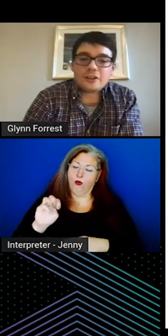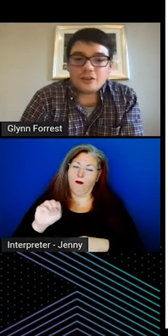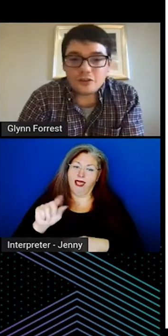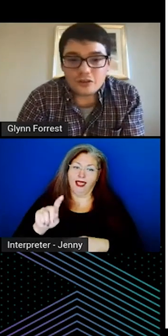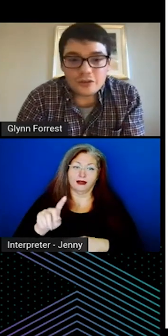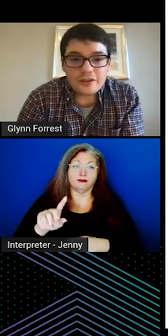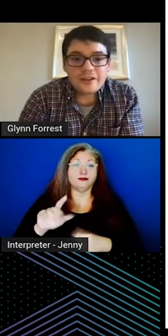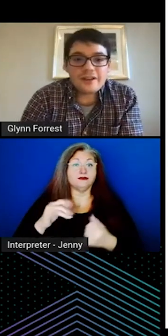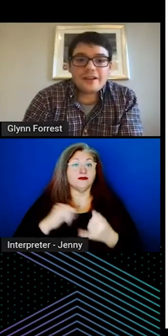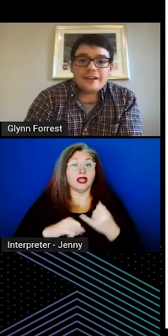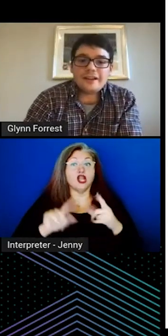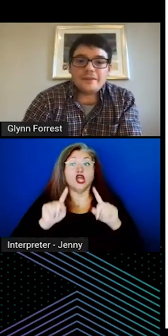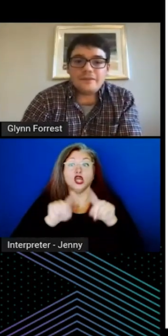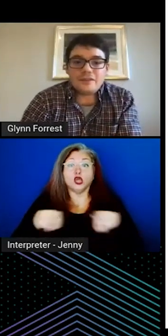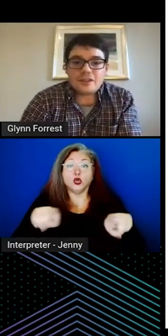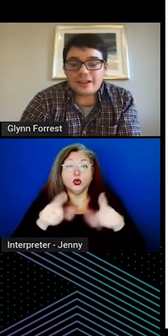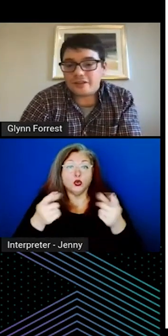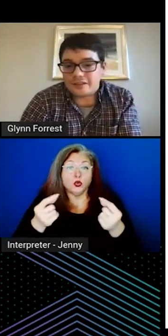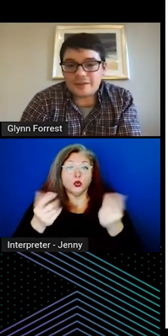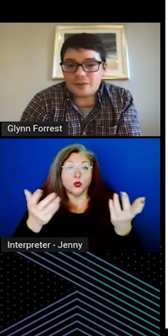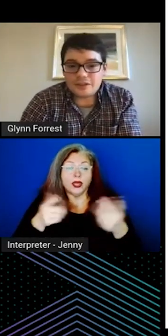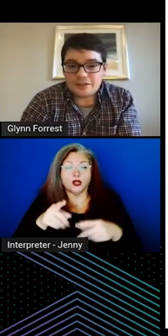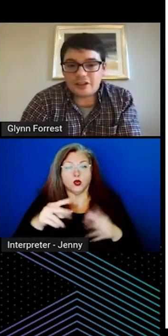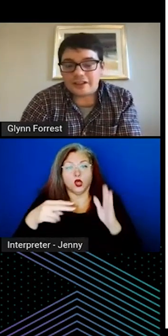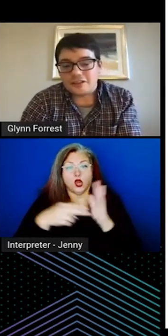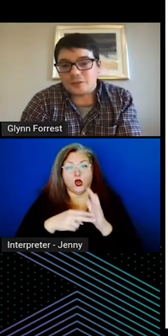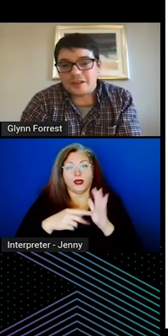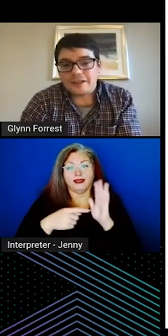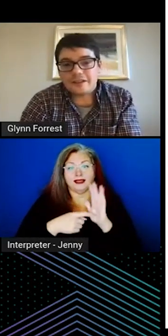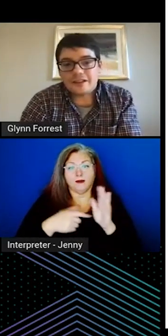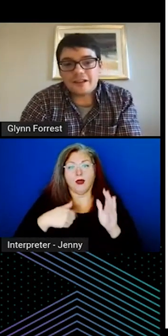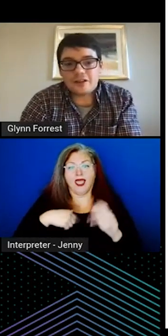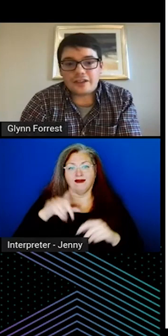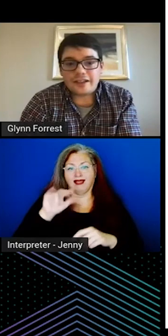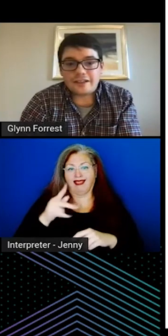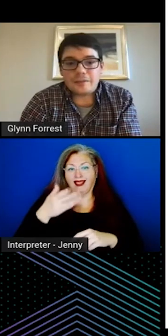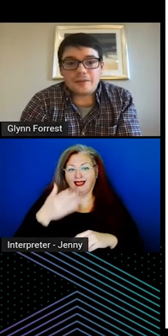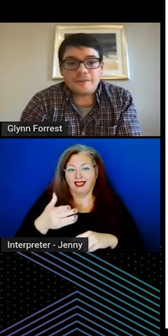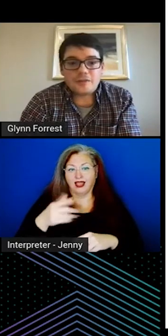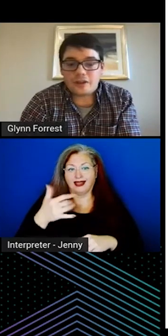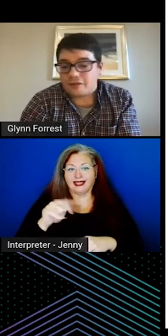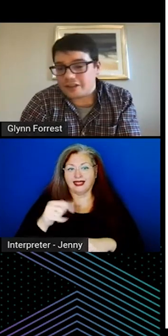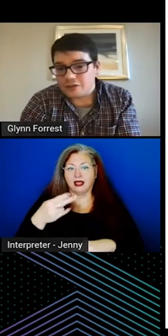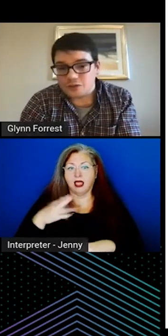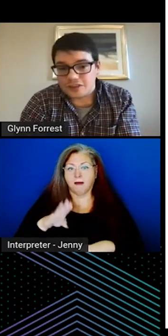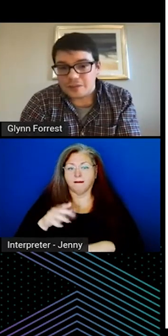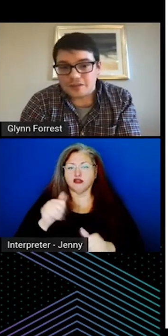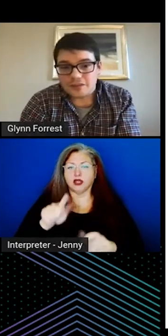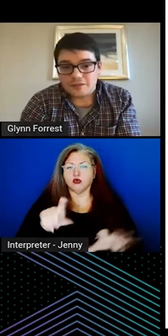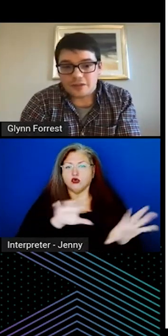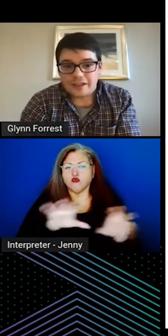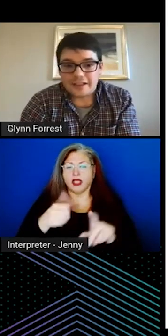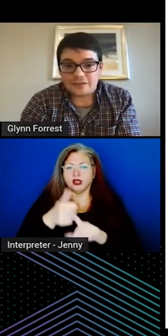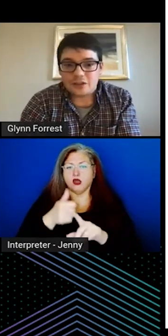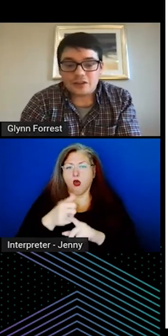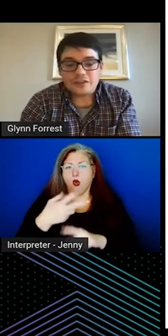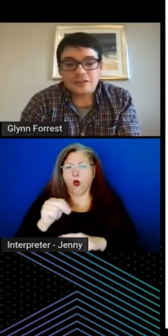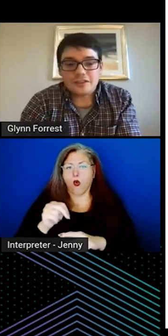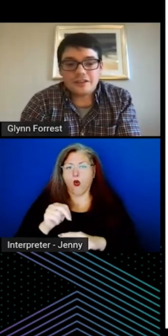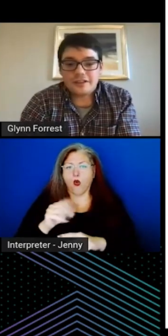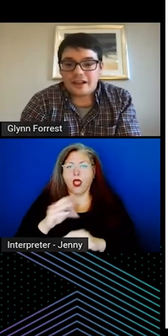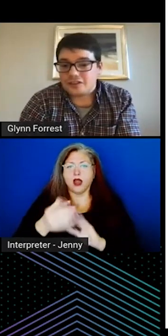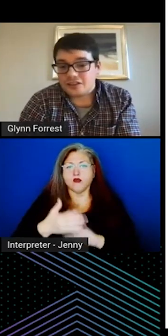Finally, what can you do? Check out the demo. I've got a link to it on GitHub. Try writing your own schemas, run it against